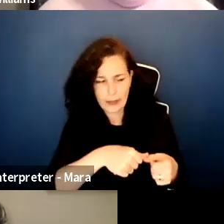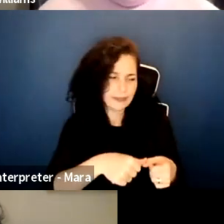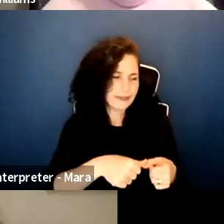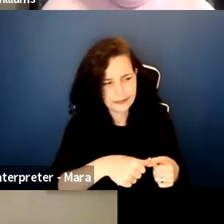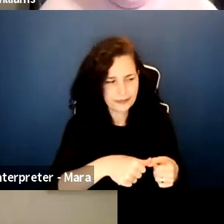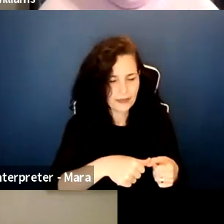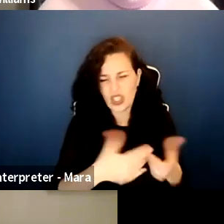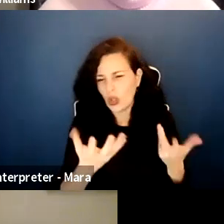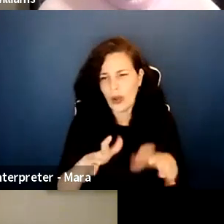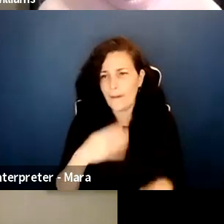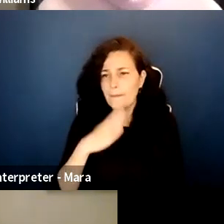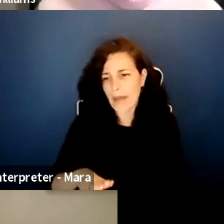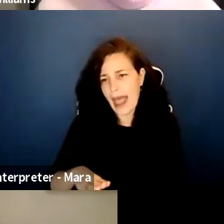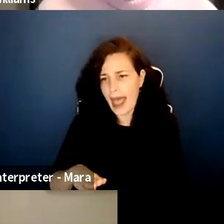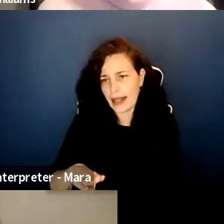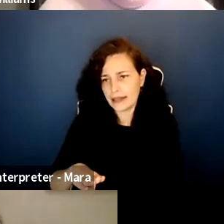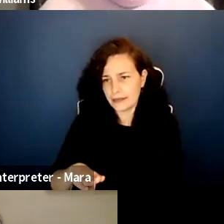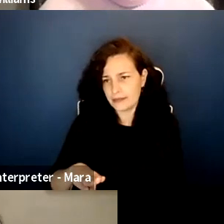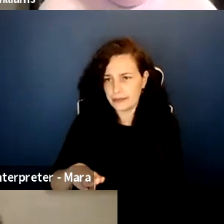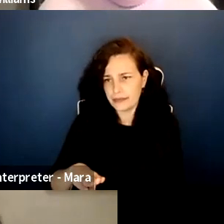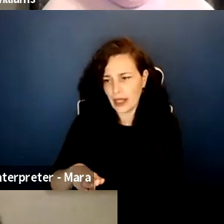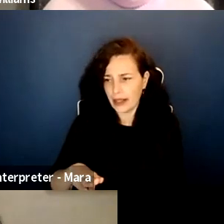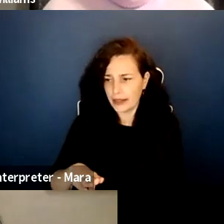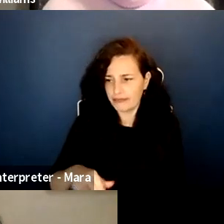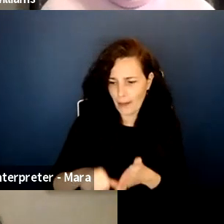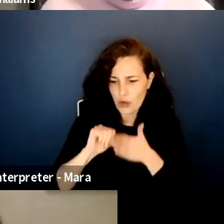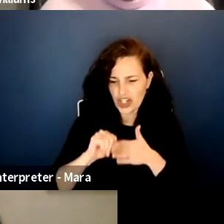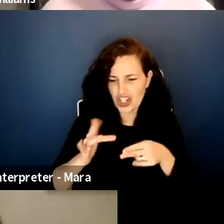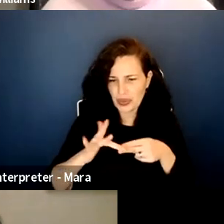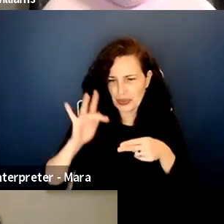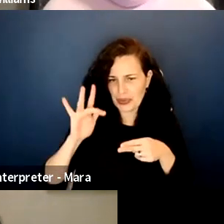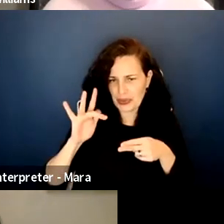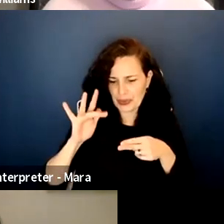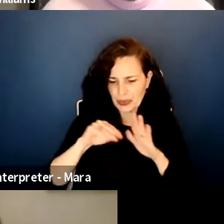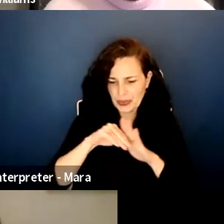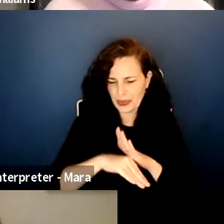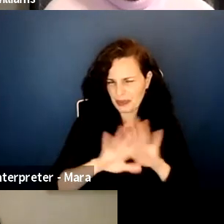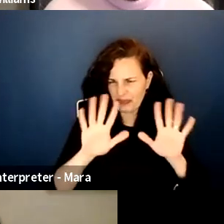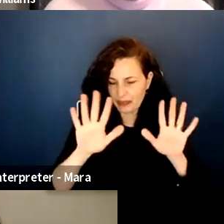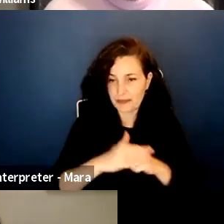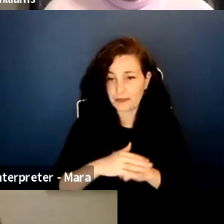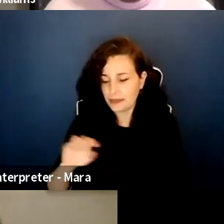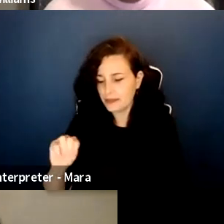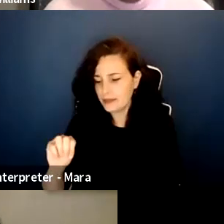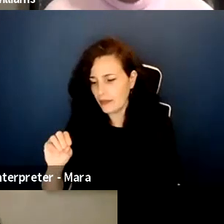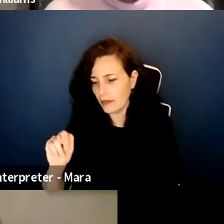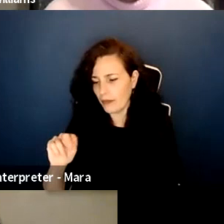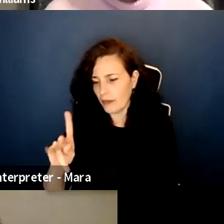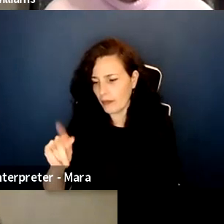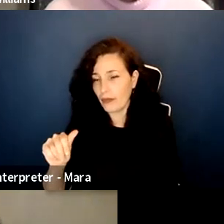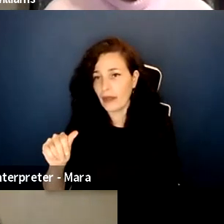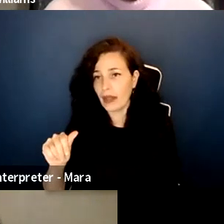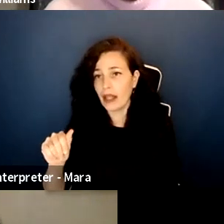bad impression and submit. You're totally so wrong for a role. And I will say, in defense of actors that have